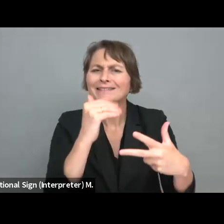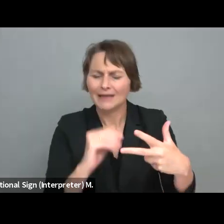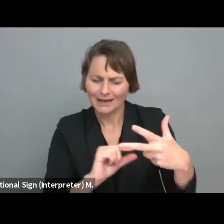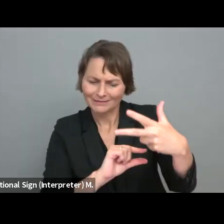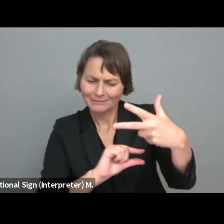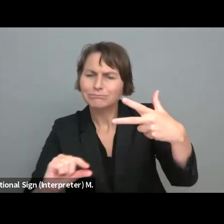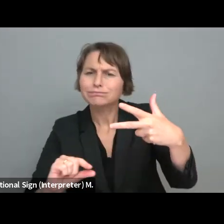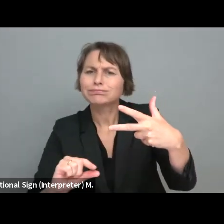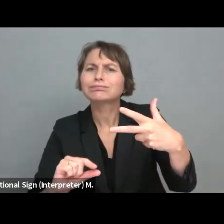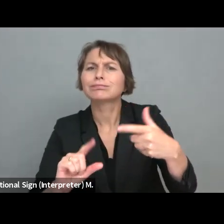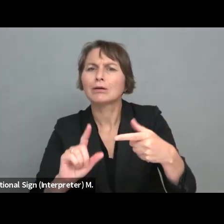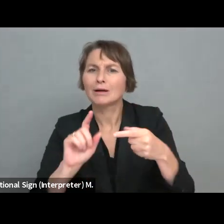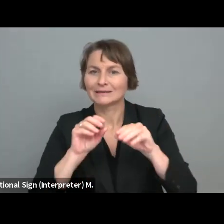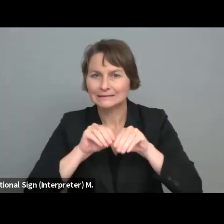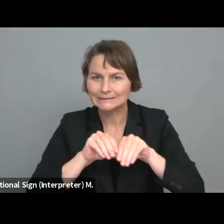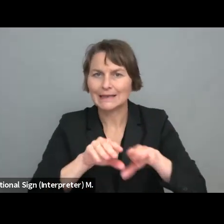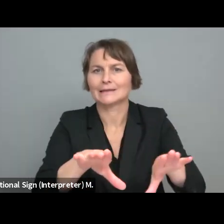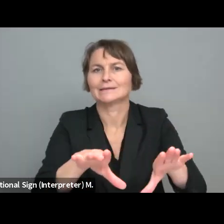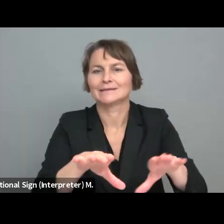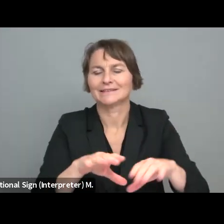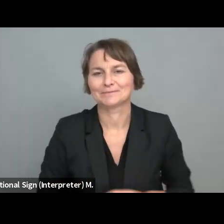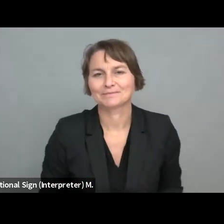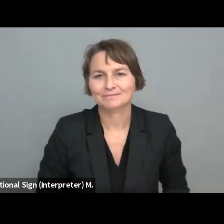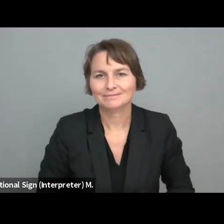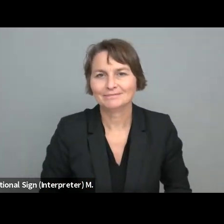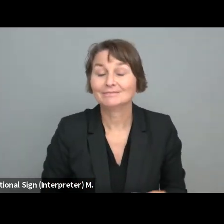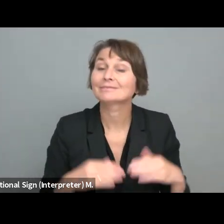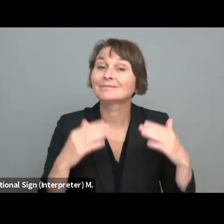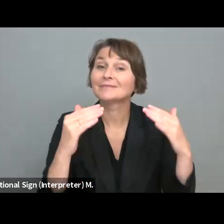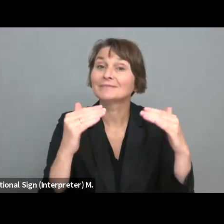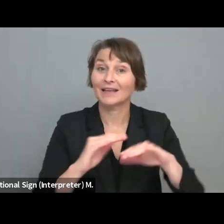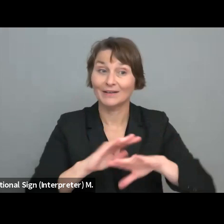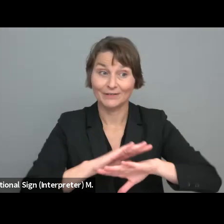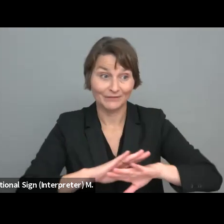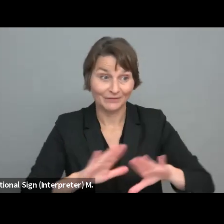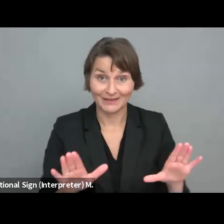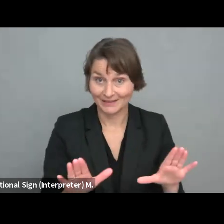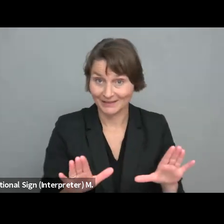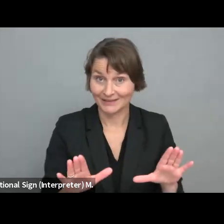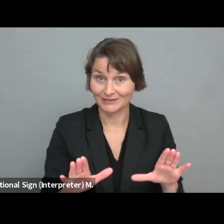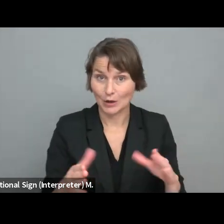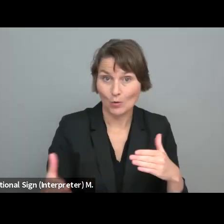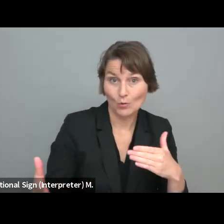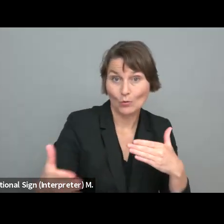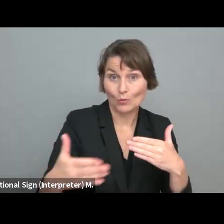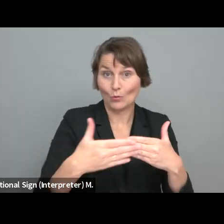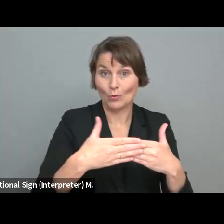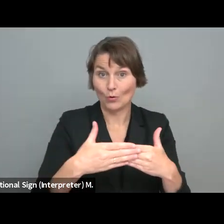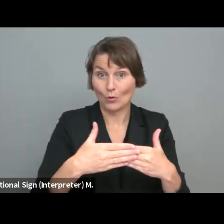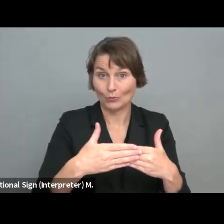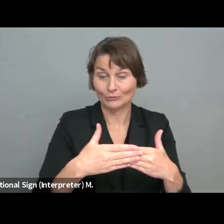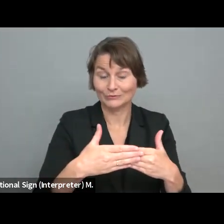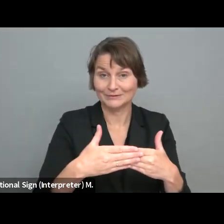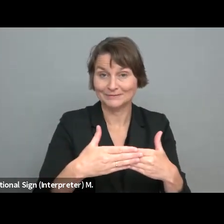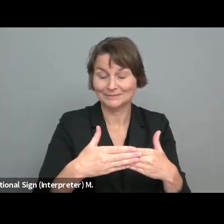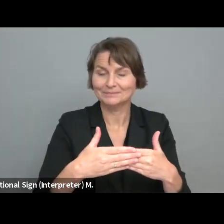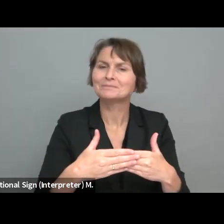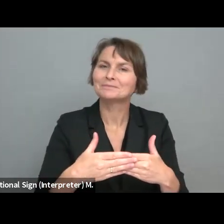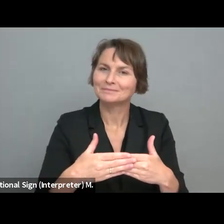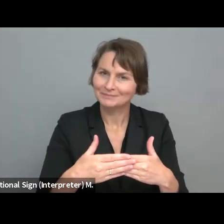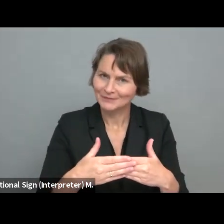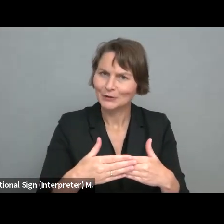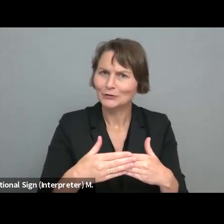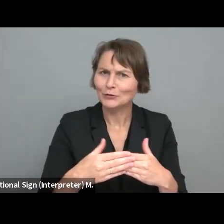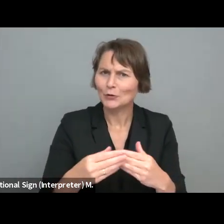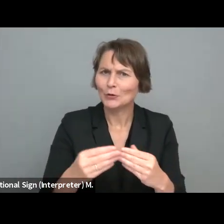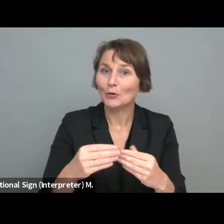your screen. And I'm going to ask the team, as I close the poll now, if they could do me the job of